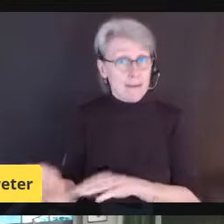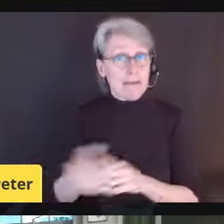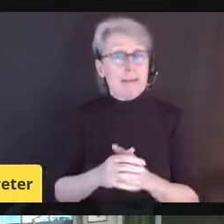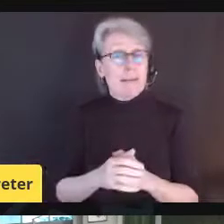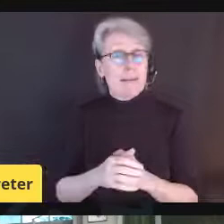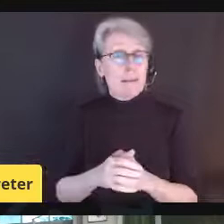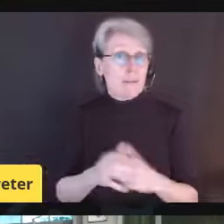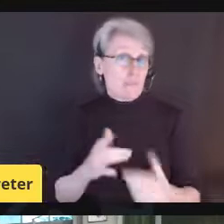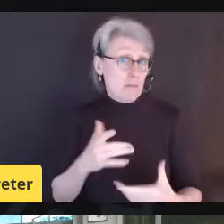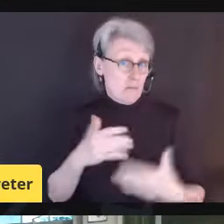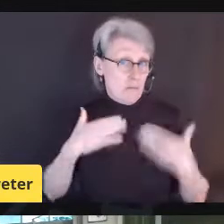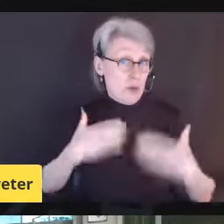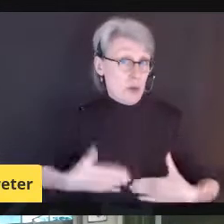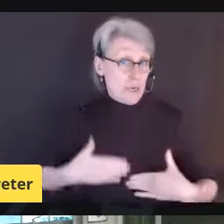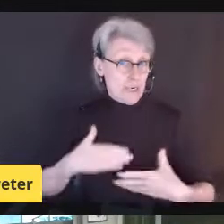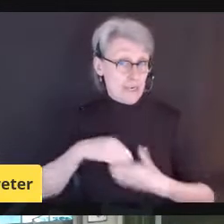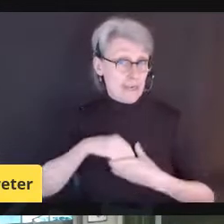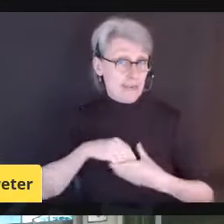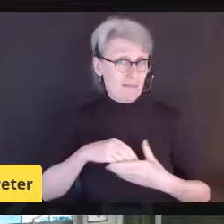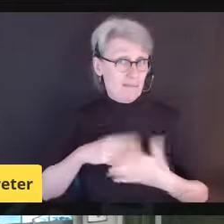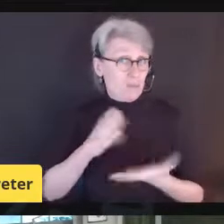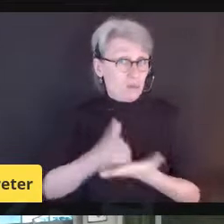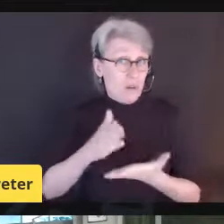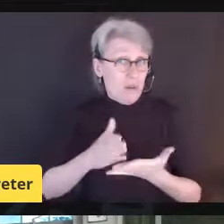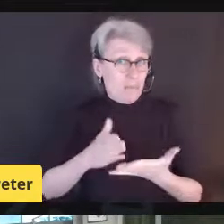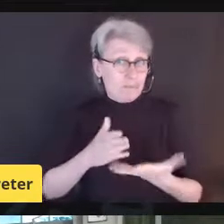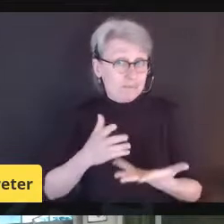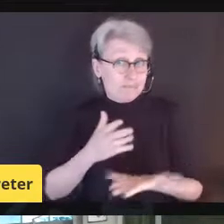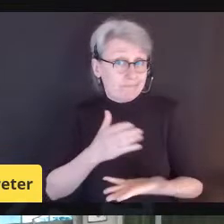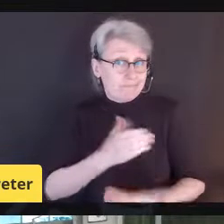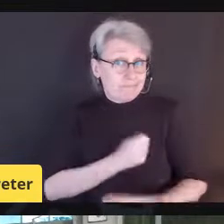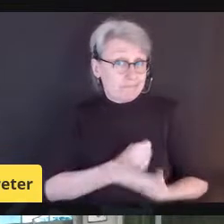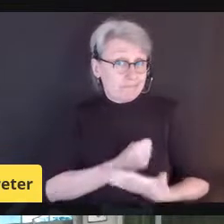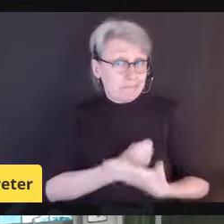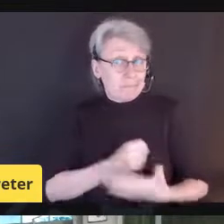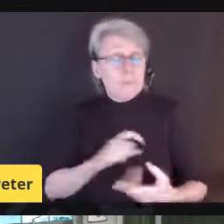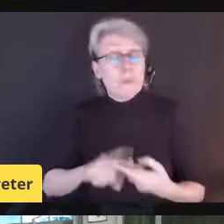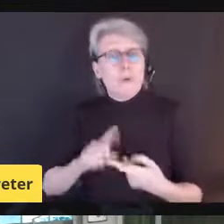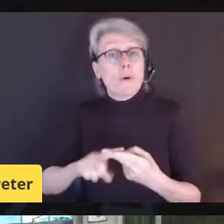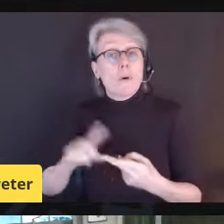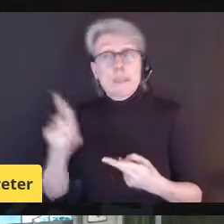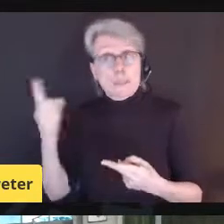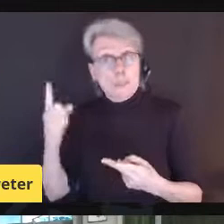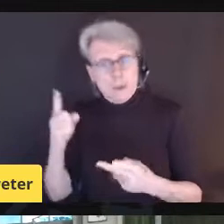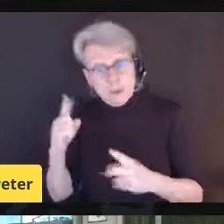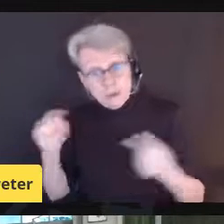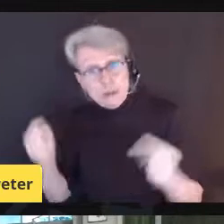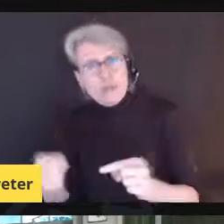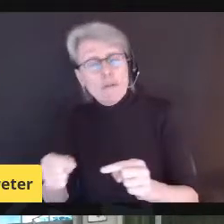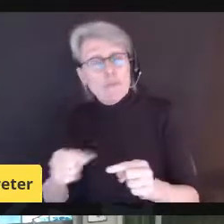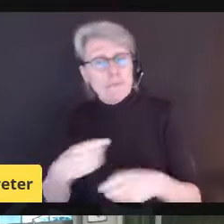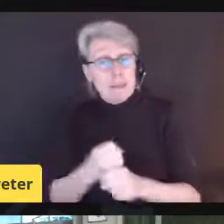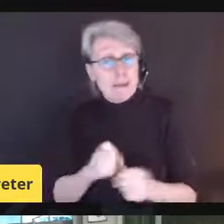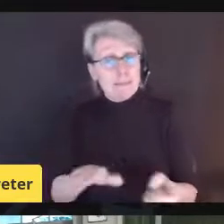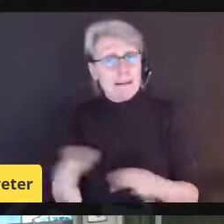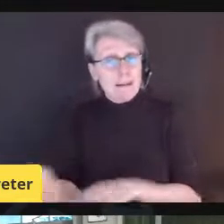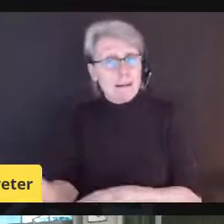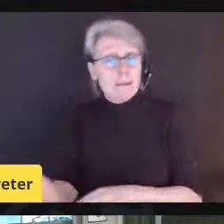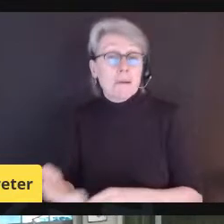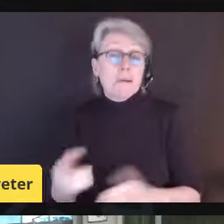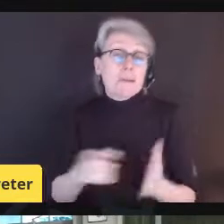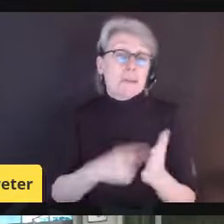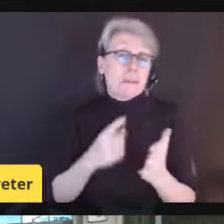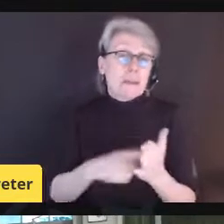death, or the mechanism or mode of death. Manner is just classification. So some people have mentioned suicide,